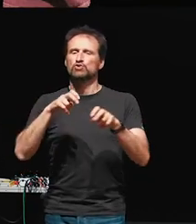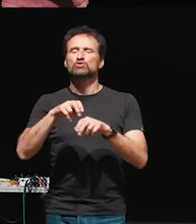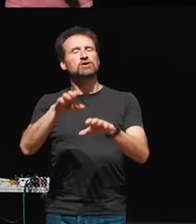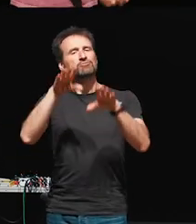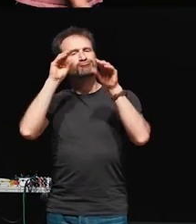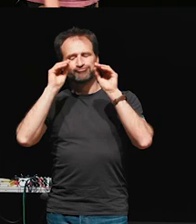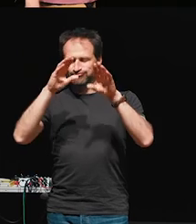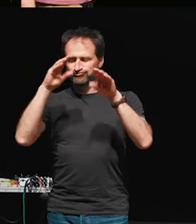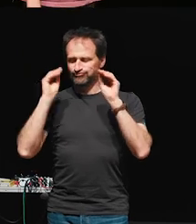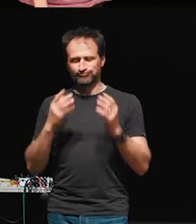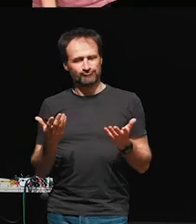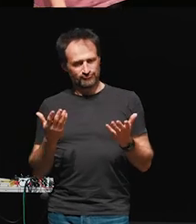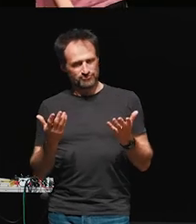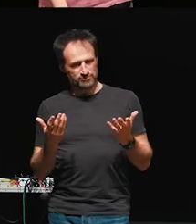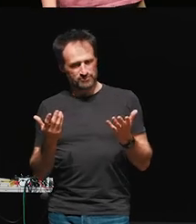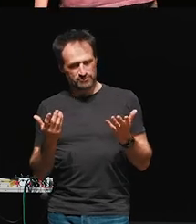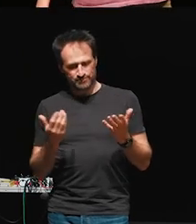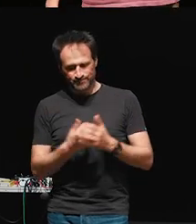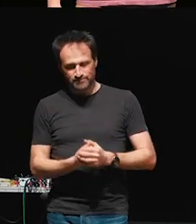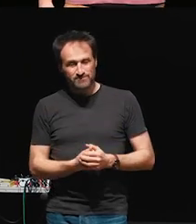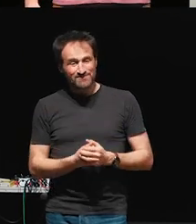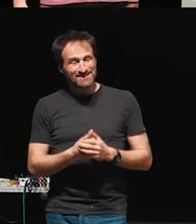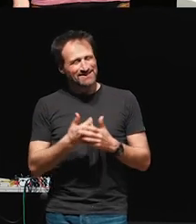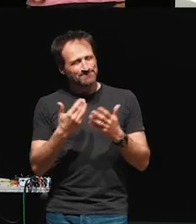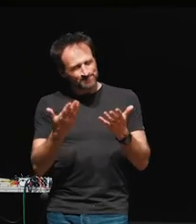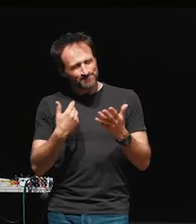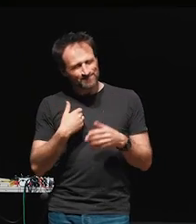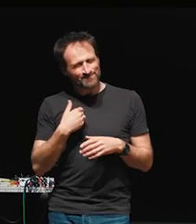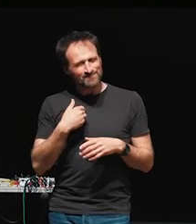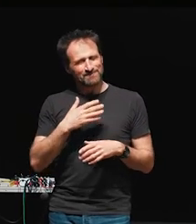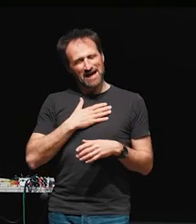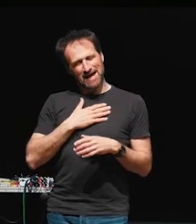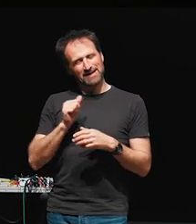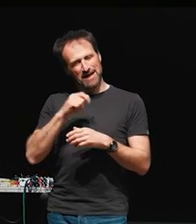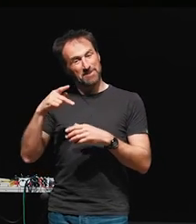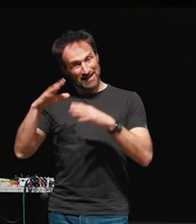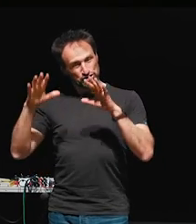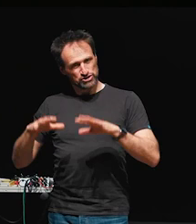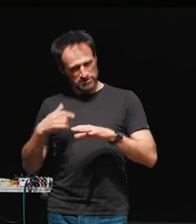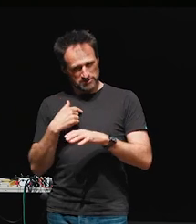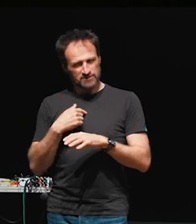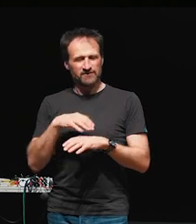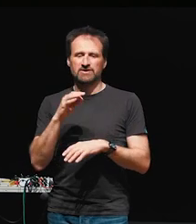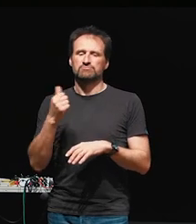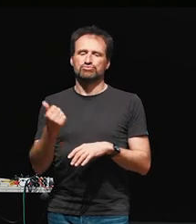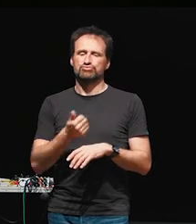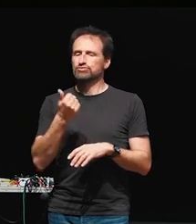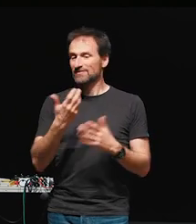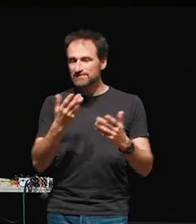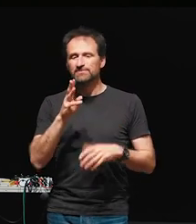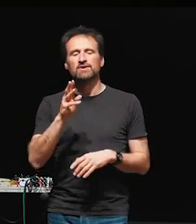to answering this question, but one that we found particularly helpful in the application that I work on is to use web workers.